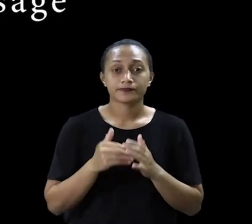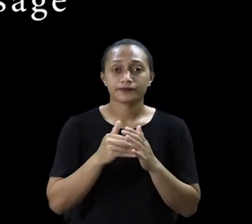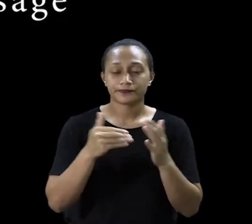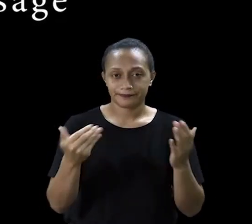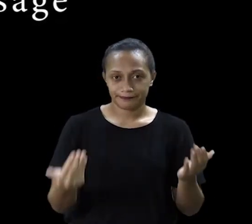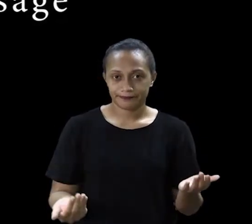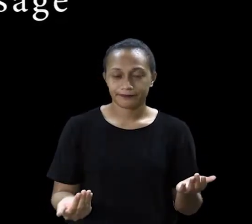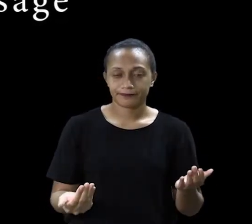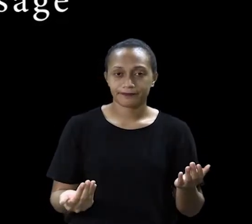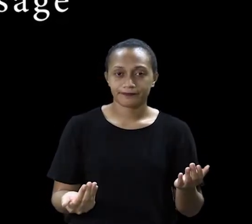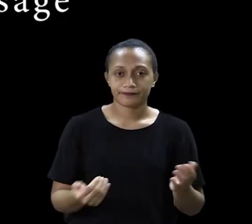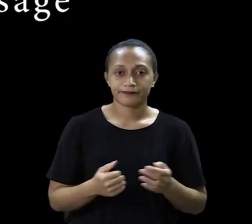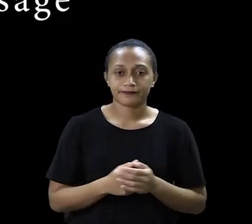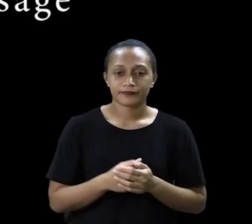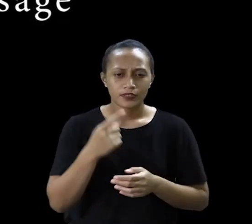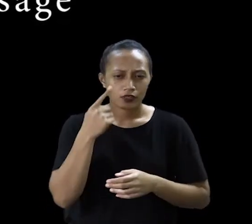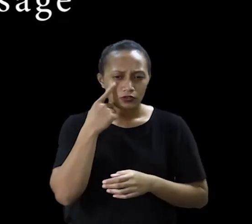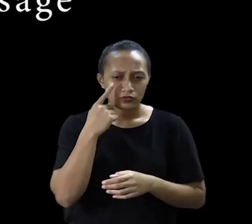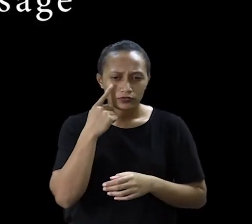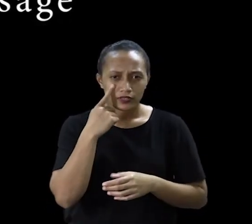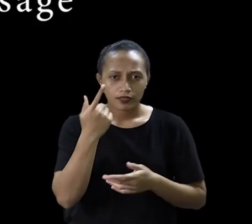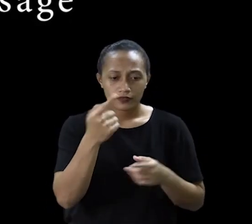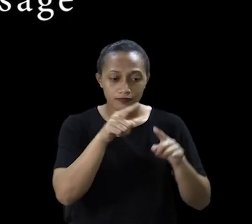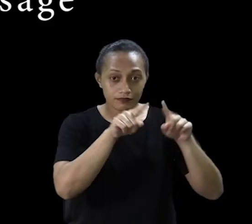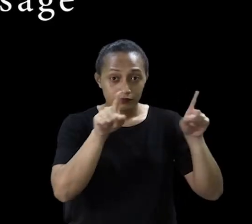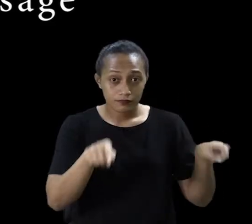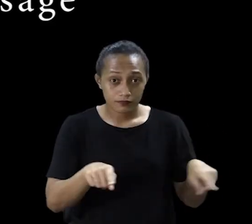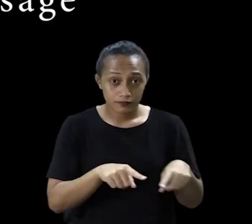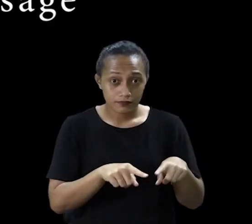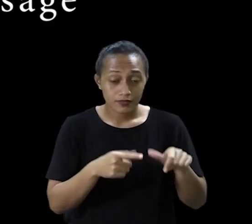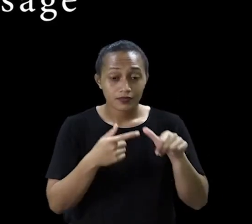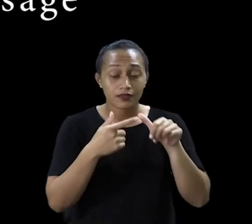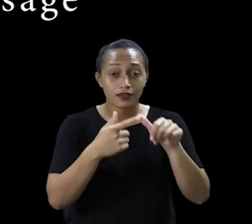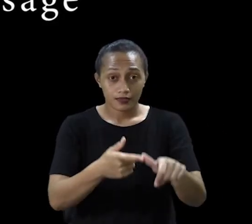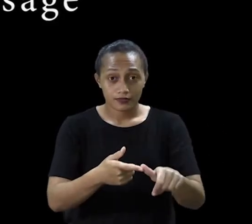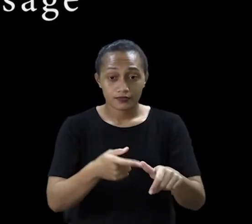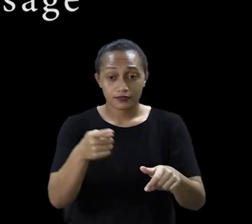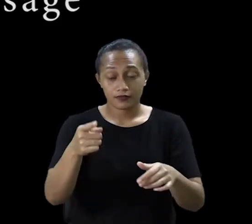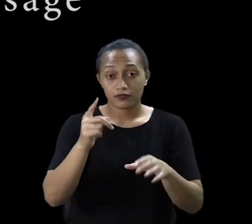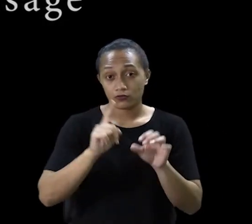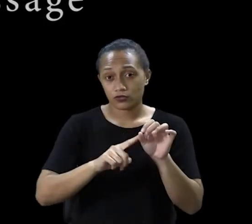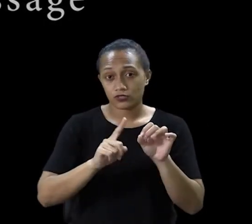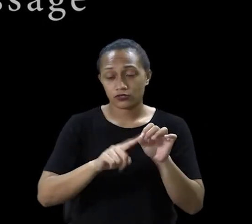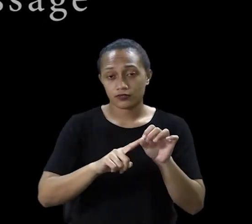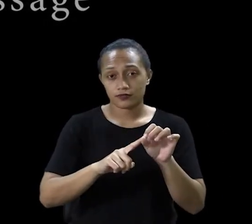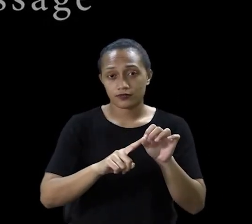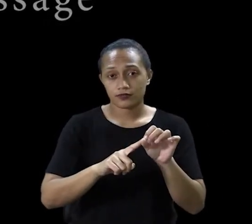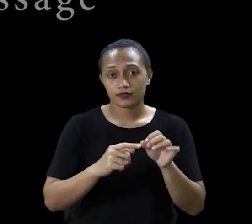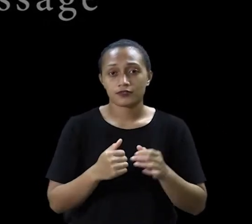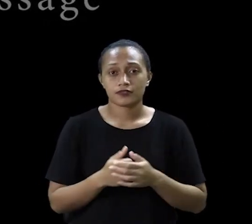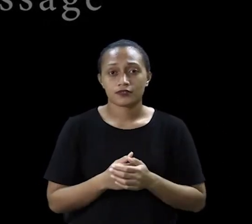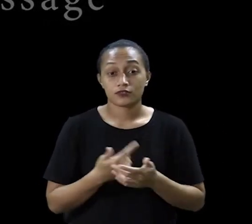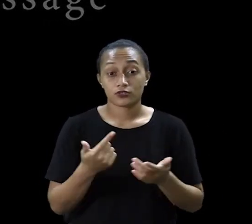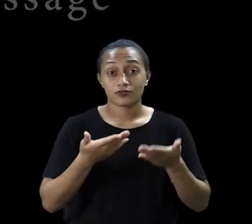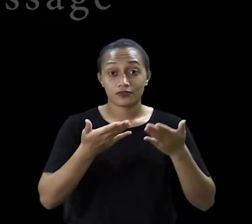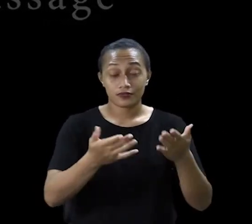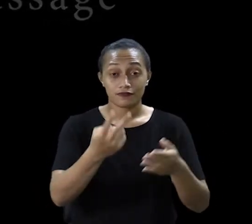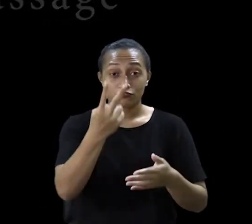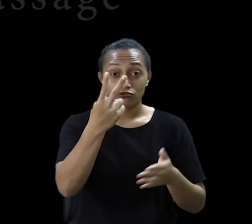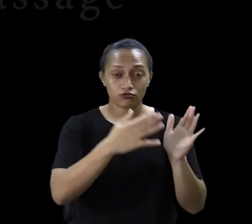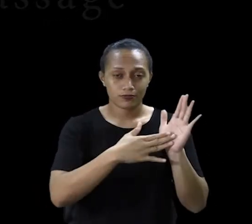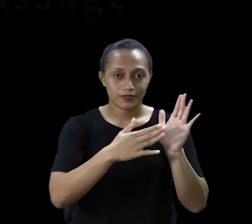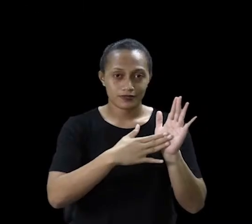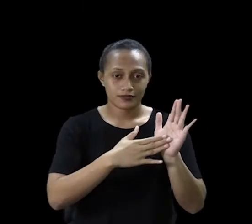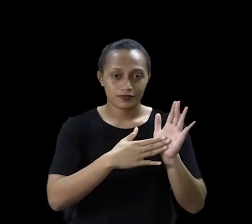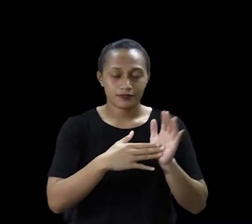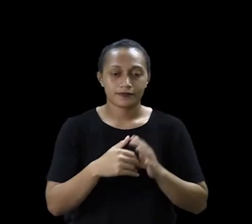Now, look at the screen and answer the following questions. I'll give you 2